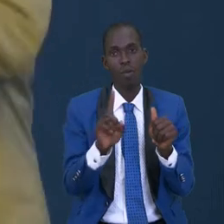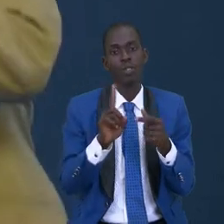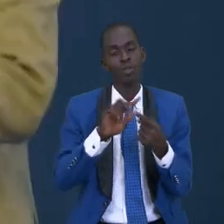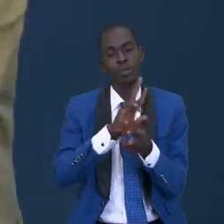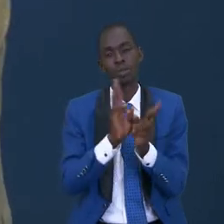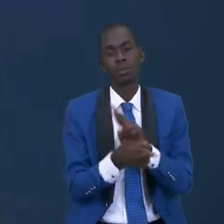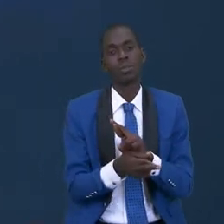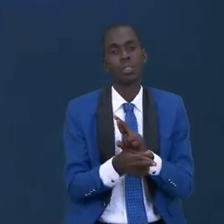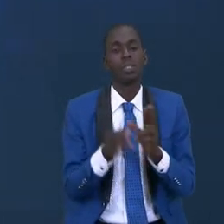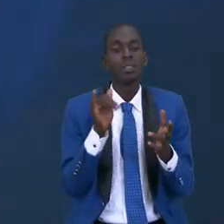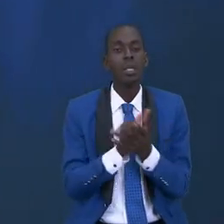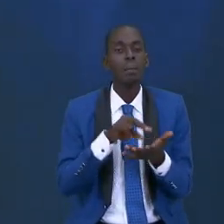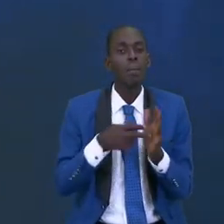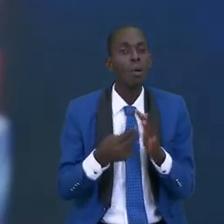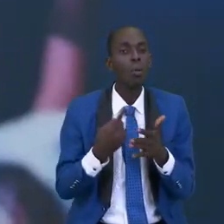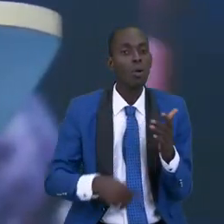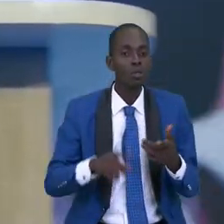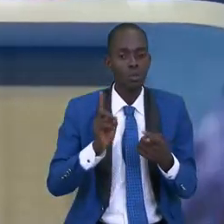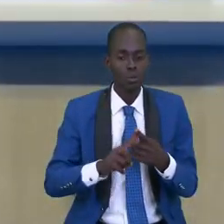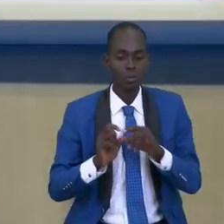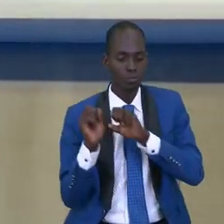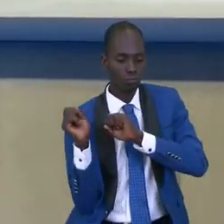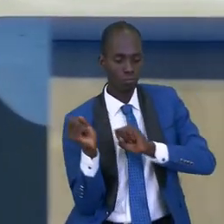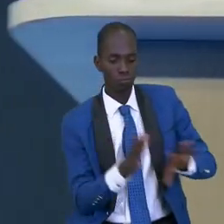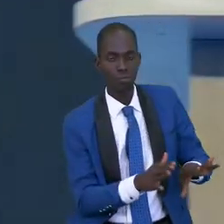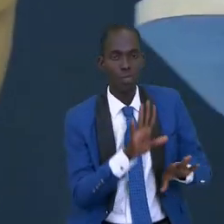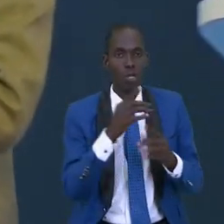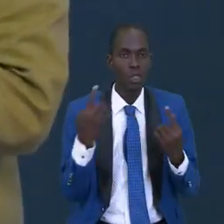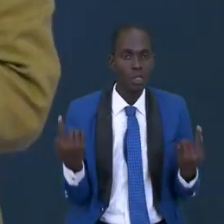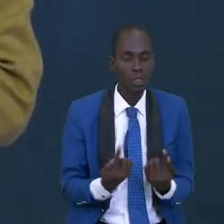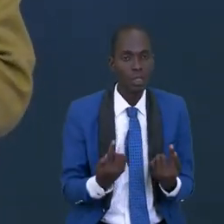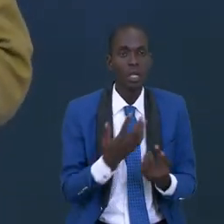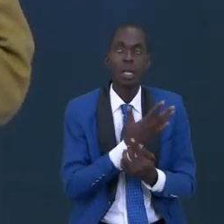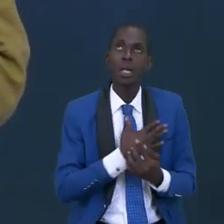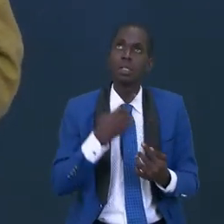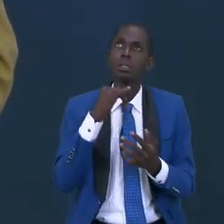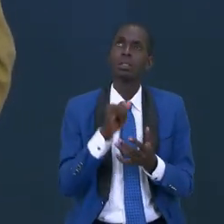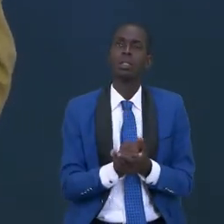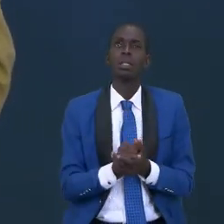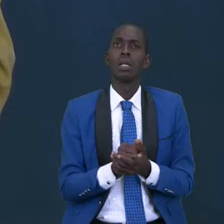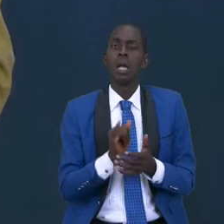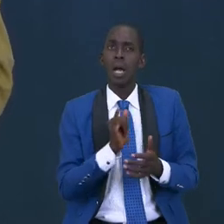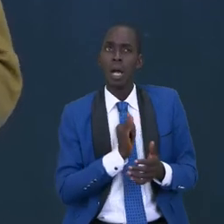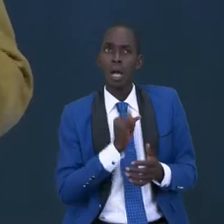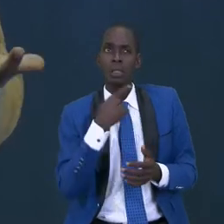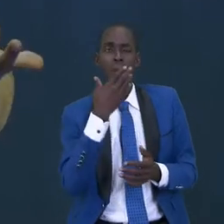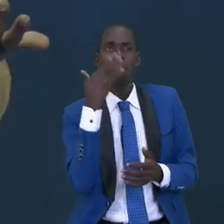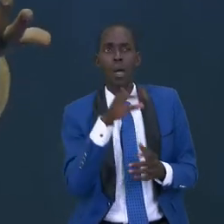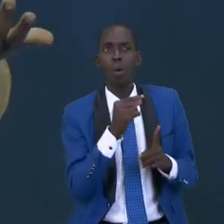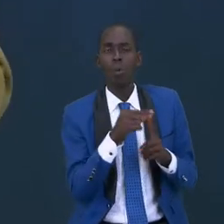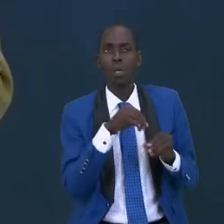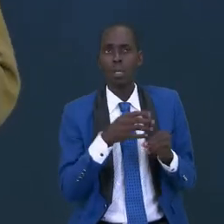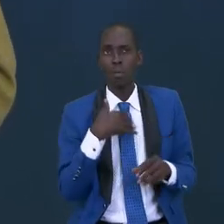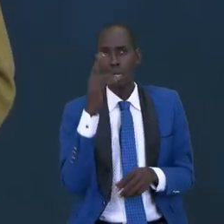repent. That means to turn around and to say, I said that in ignorance before. I can't